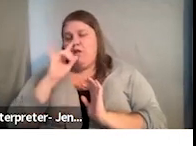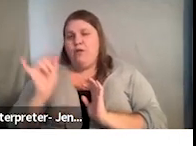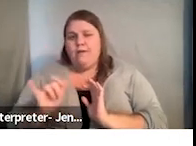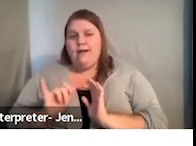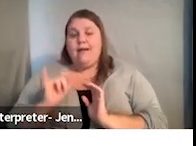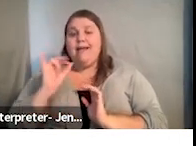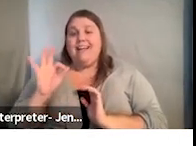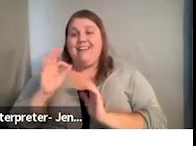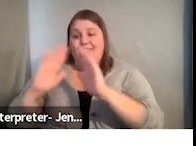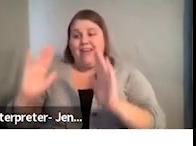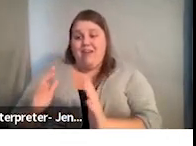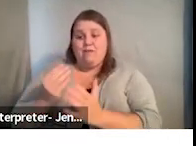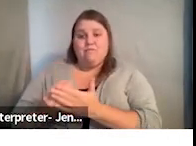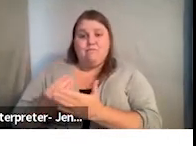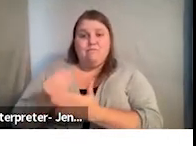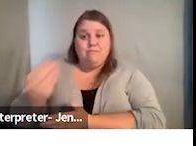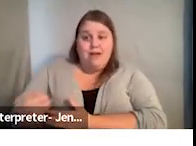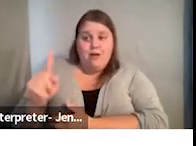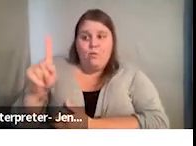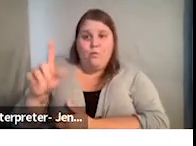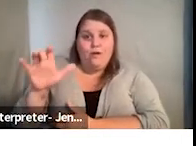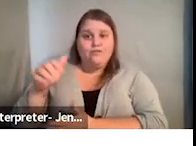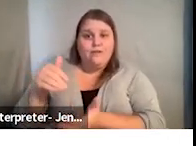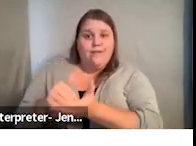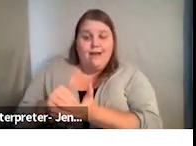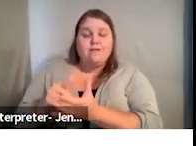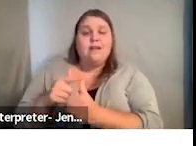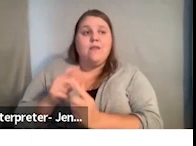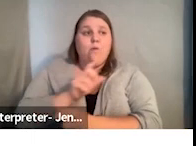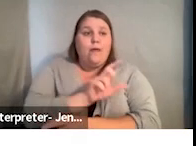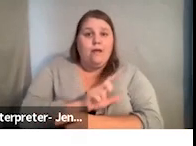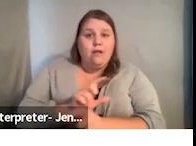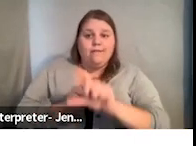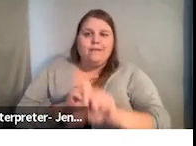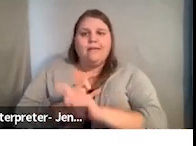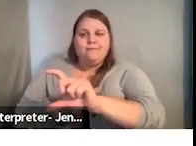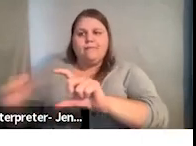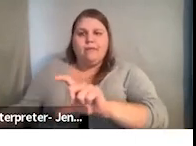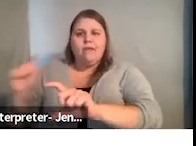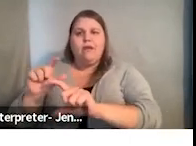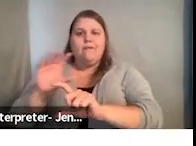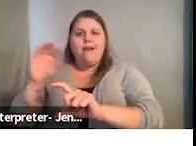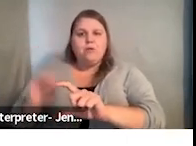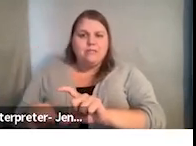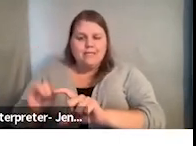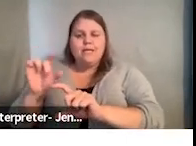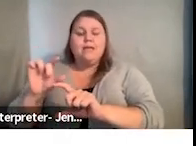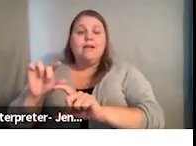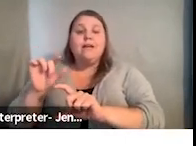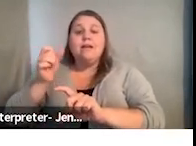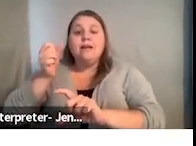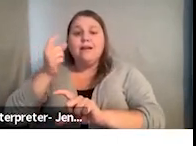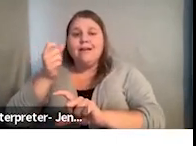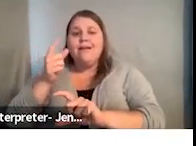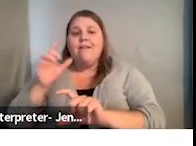a $100,000 house and they're getting our 5% down payment assistance. So that's 5% of the purchase price. And they're doing